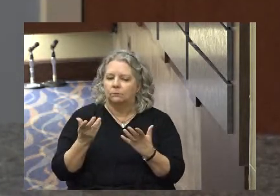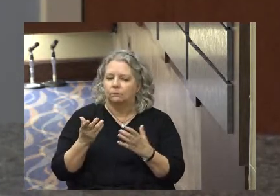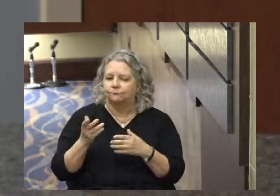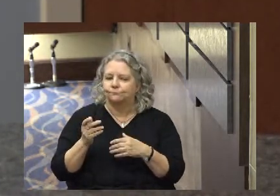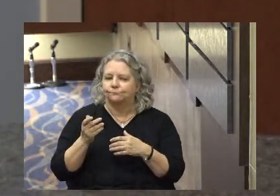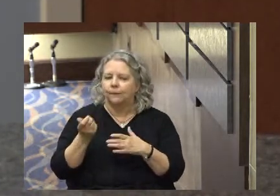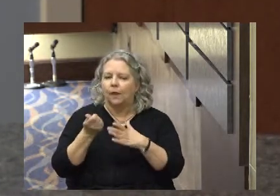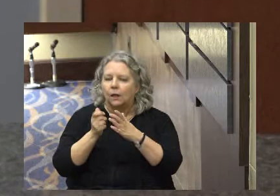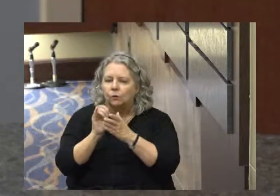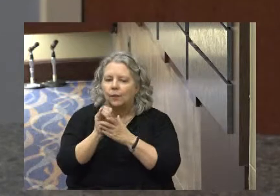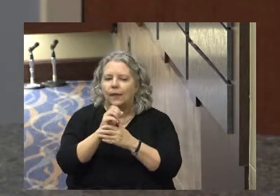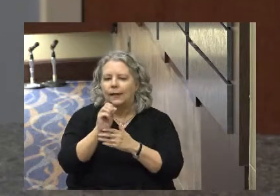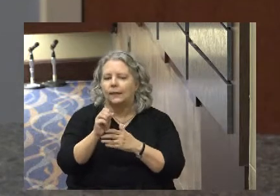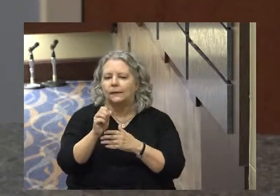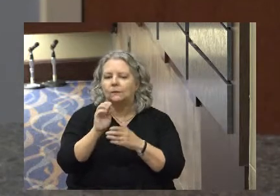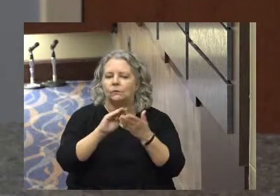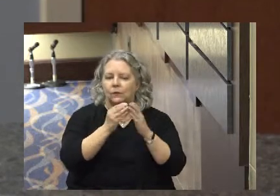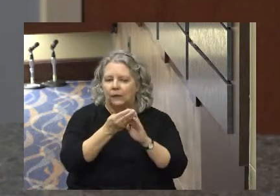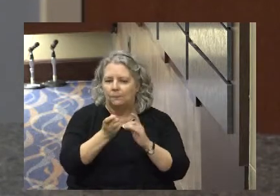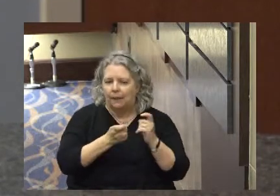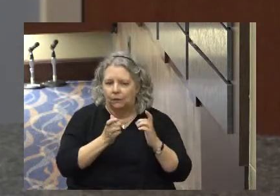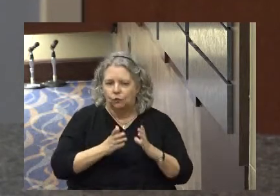I think that this is